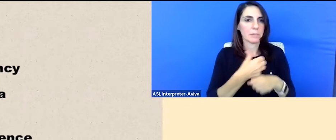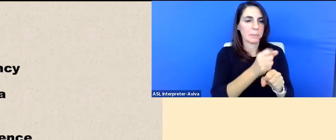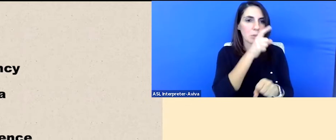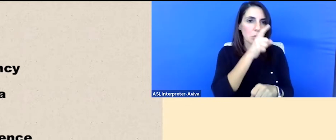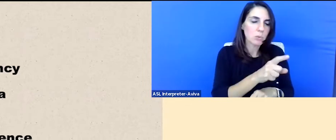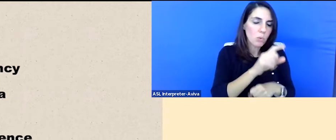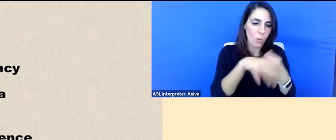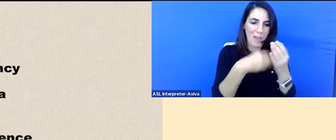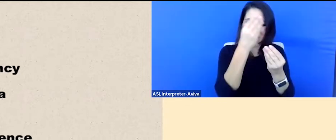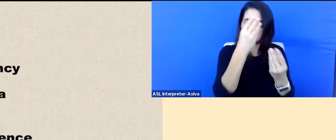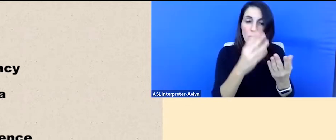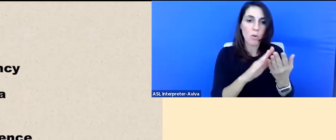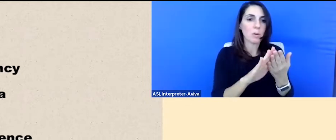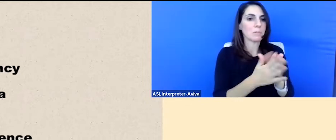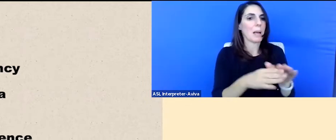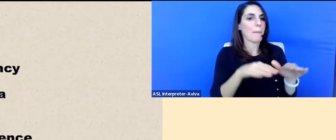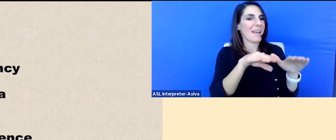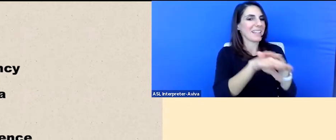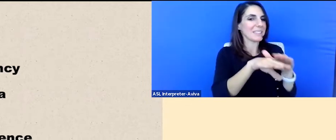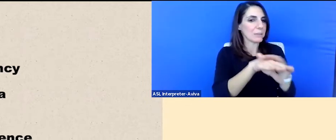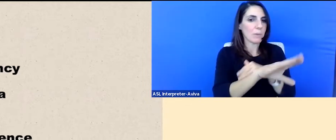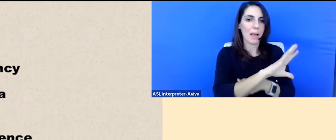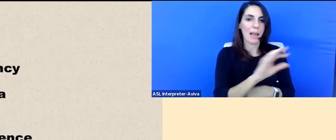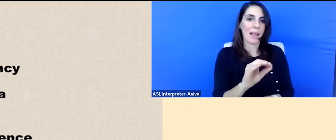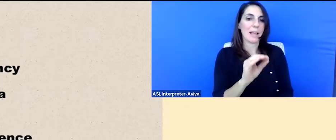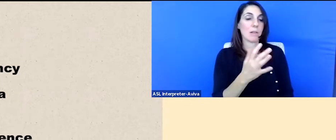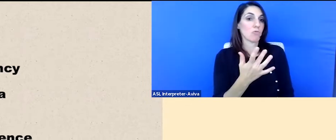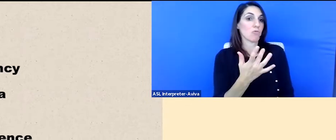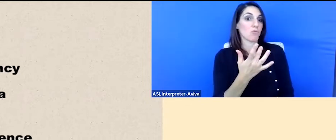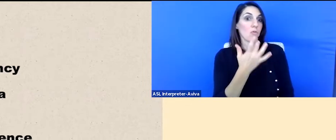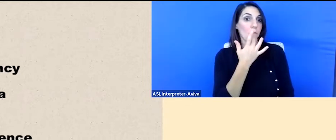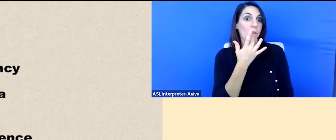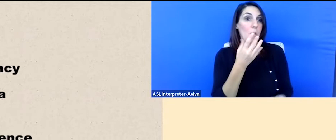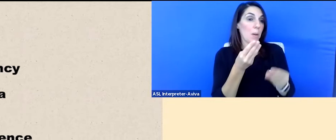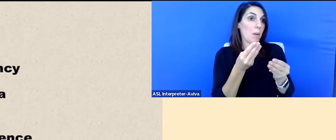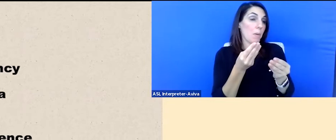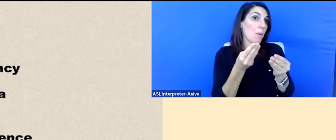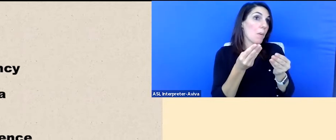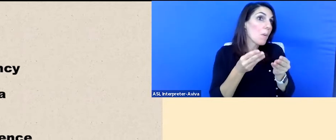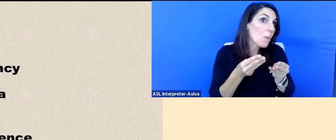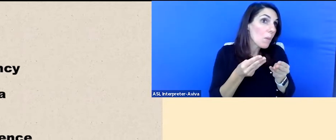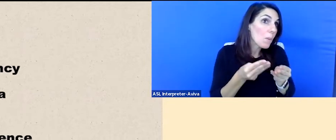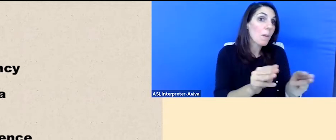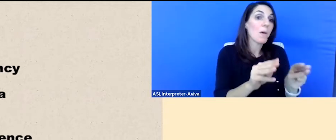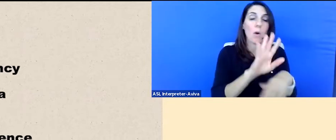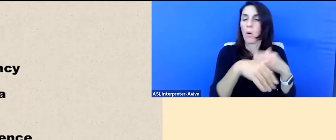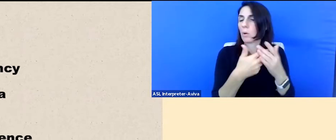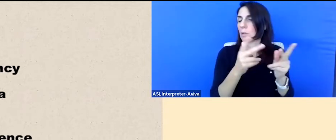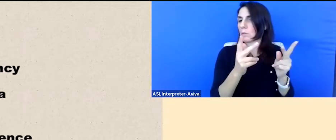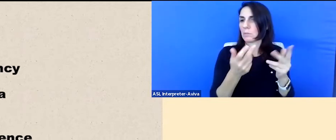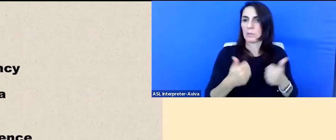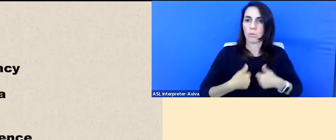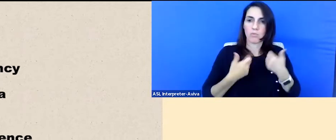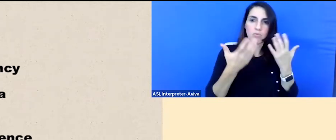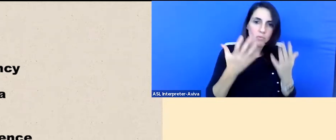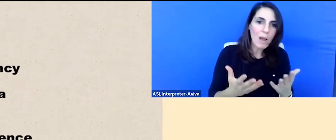formats and preferred methods that all residents like, and making sure that the information is